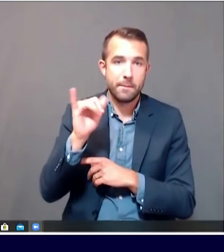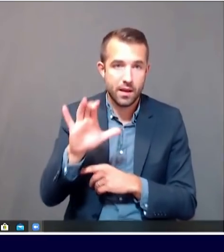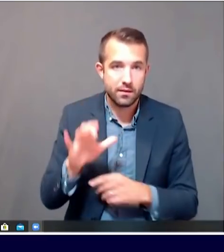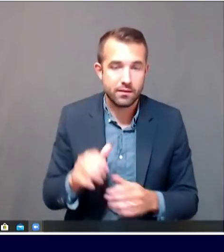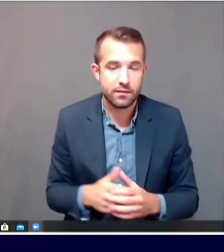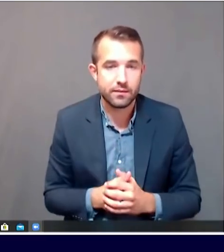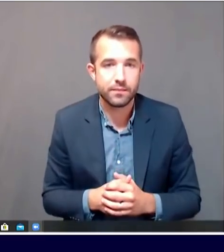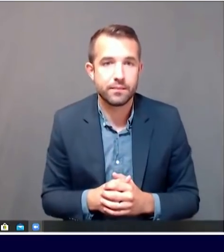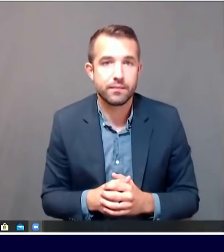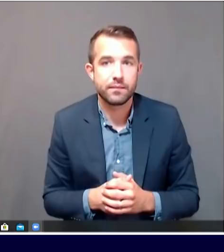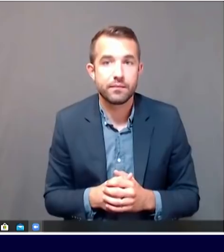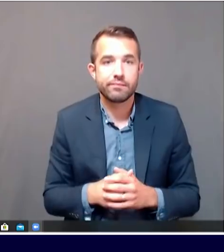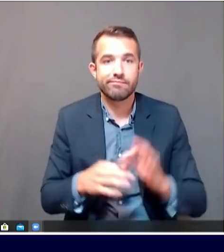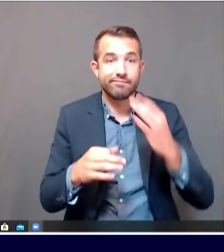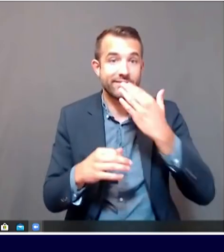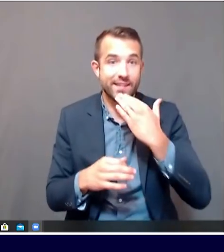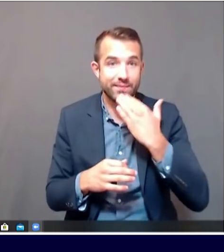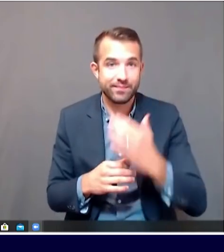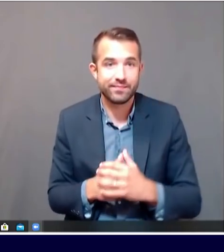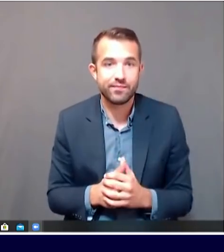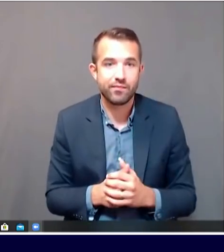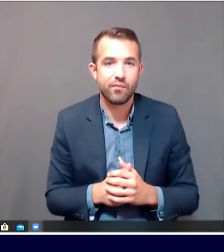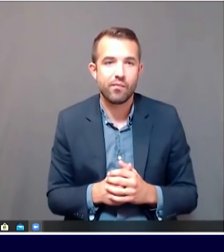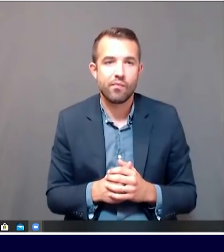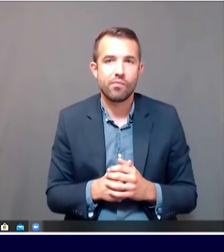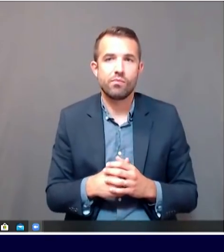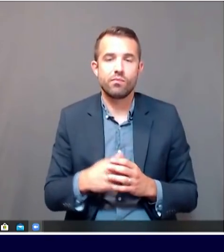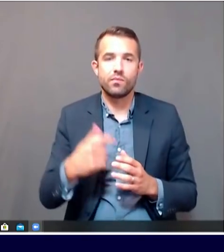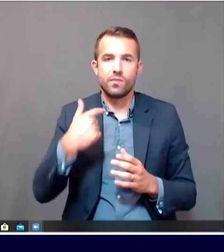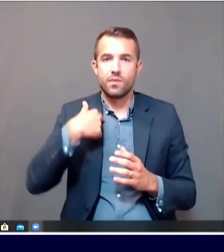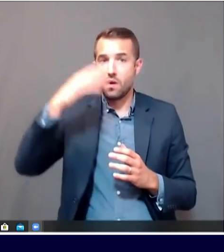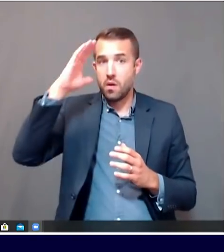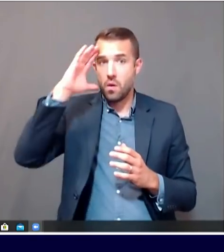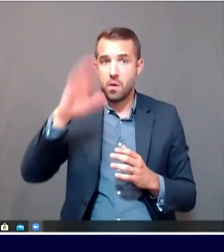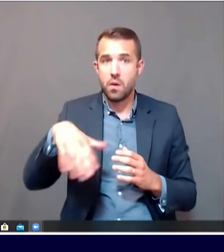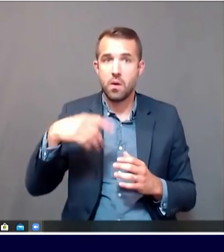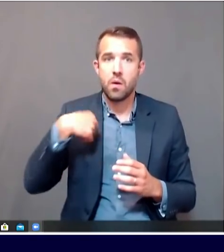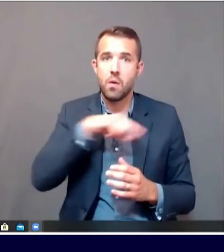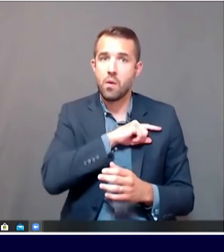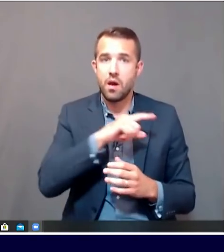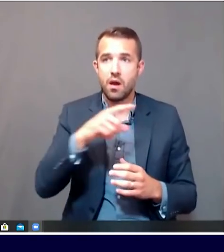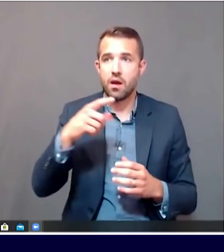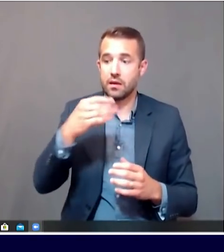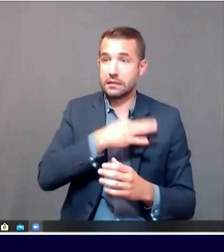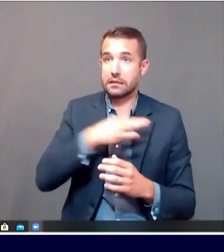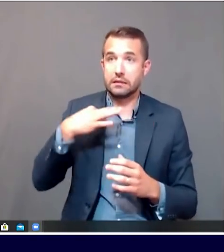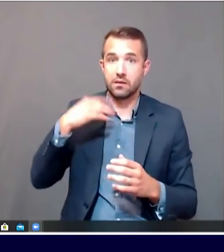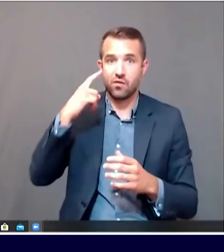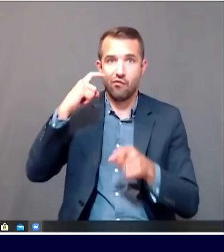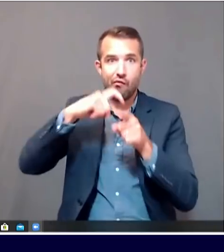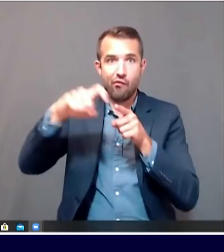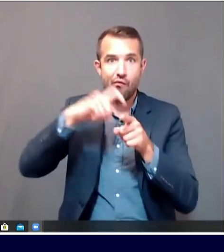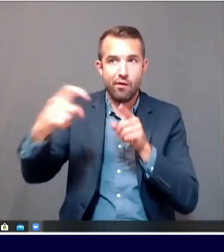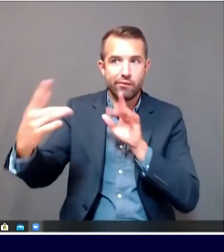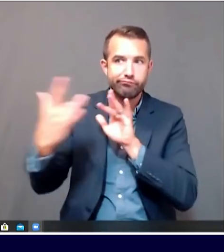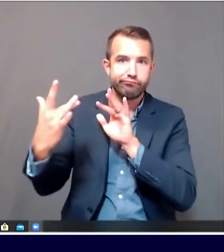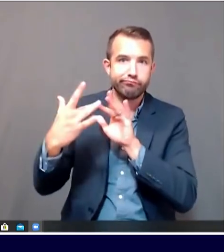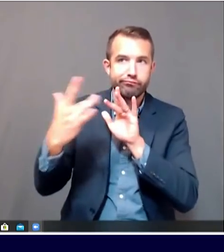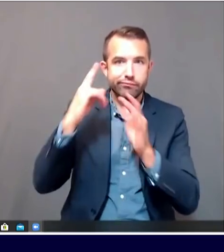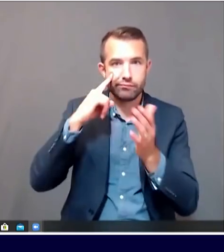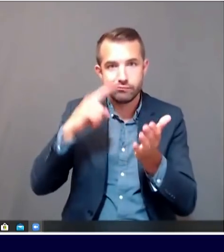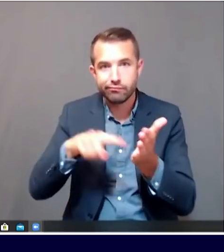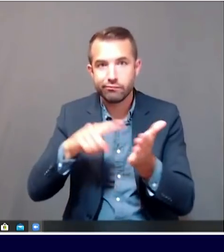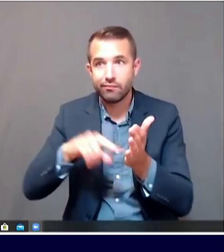Thank you, Dr. Shah. I know that building up the number of contact tracers in Maine is ongoing. Can you tell us how many we have at this point and how quickly